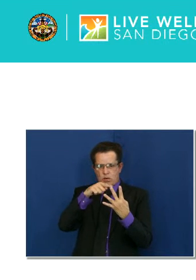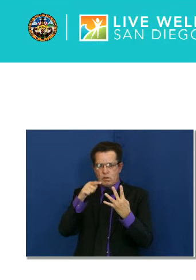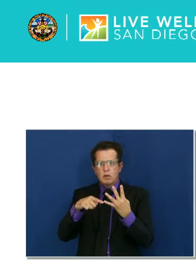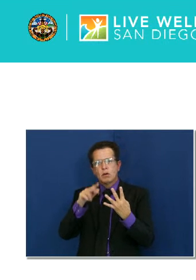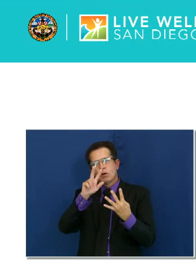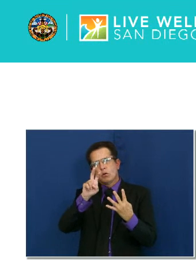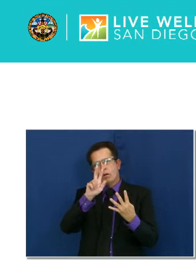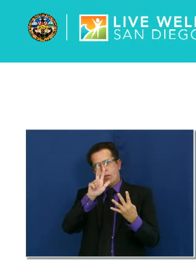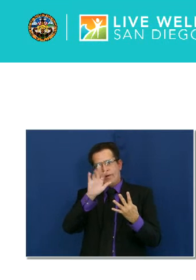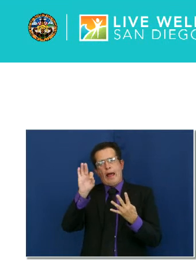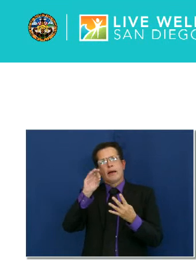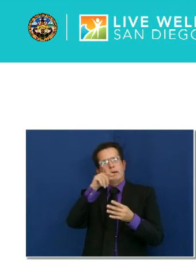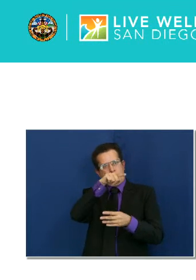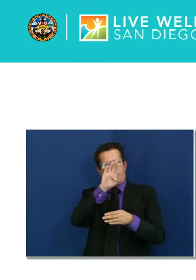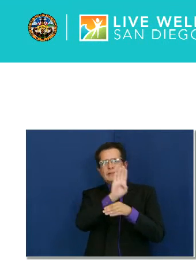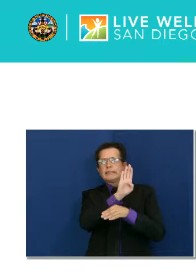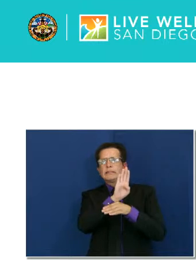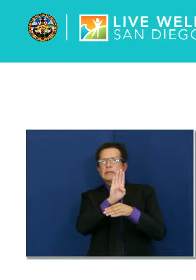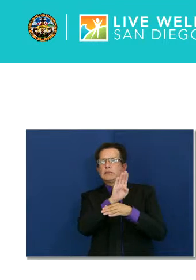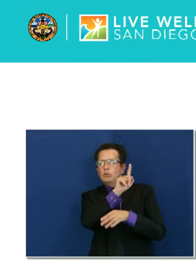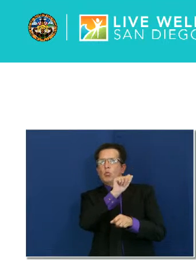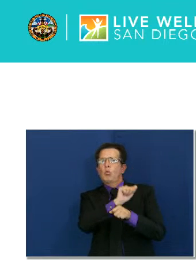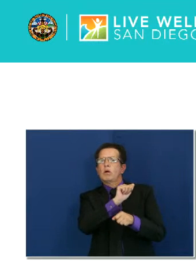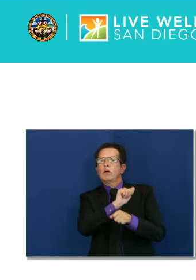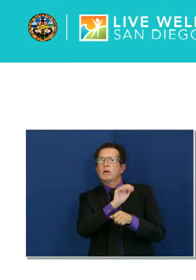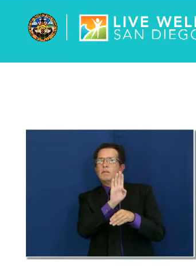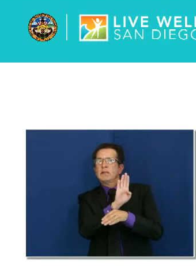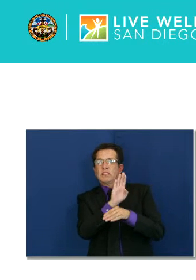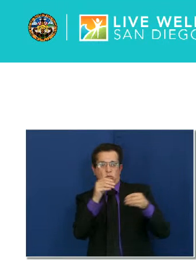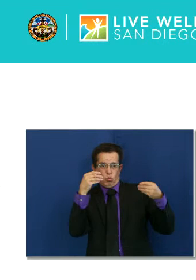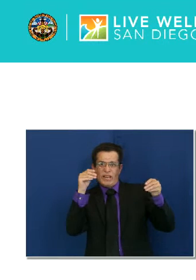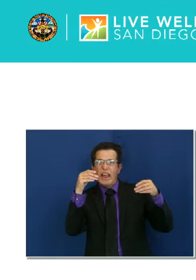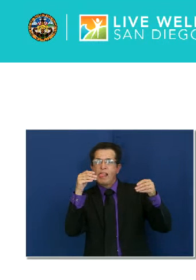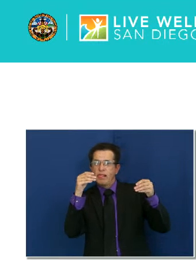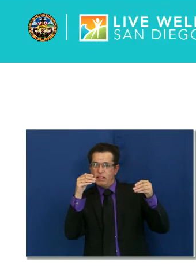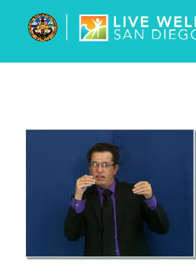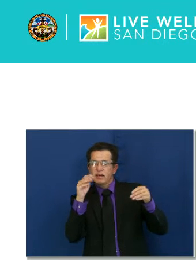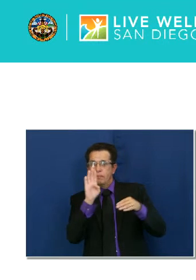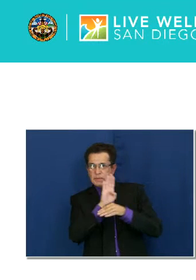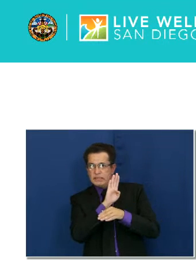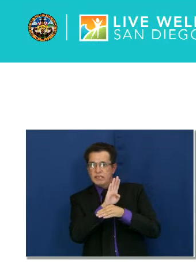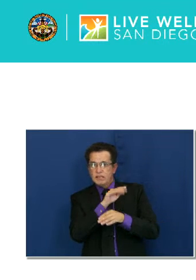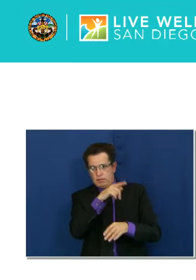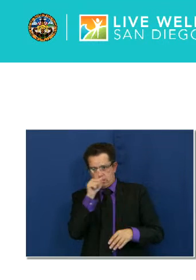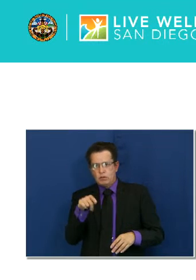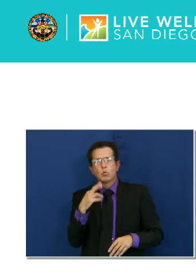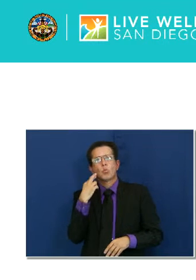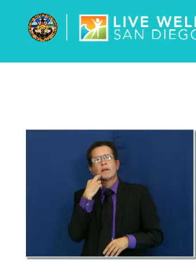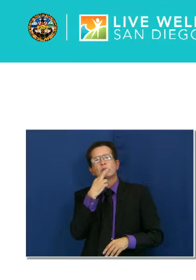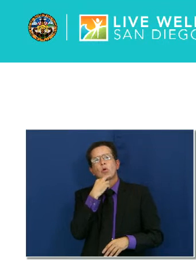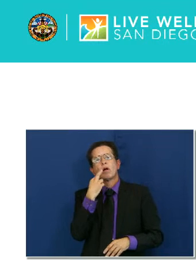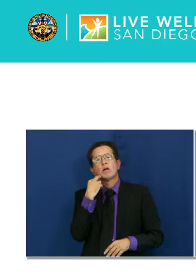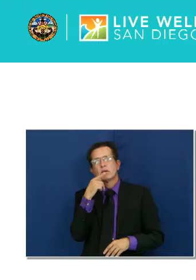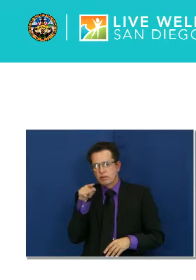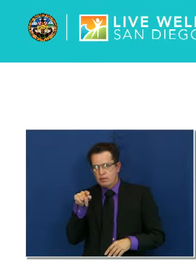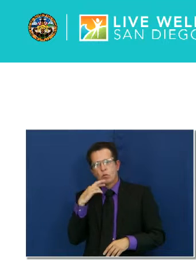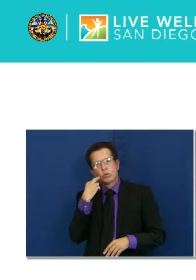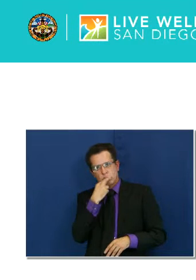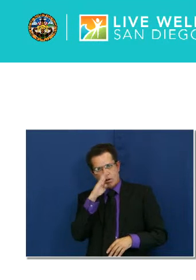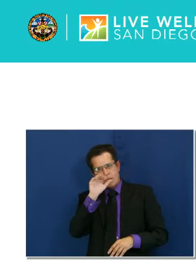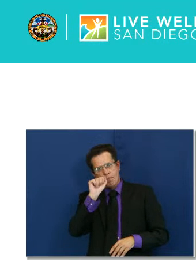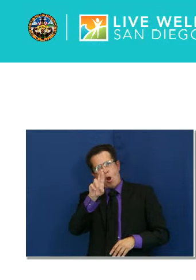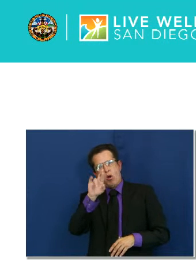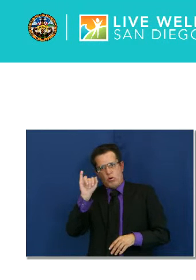239 are in businesses or retail businesses, as you see on the far left. For restaurants/restaurant